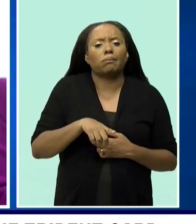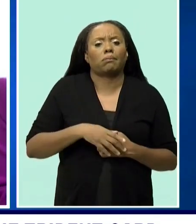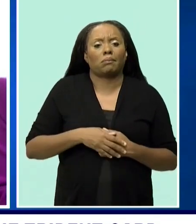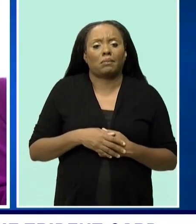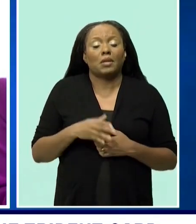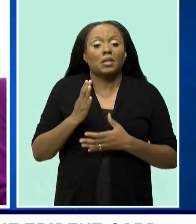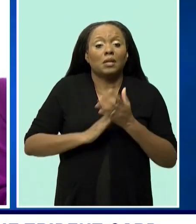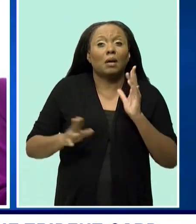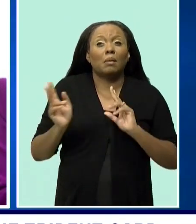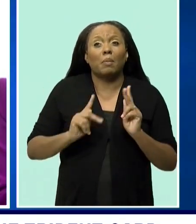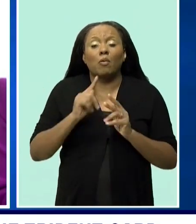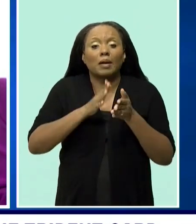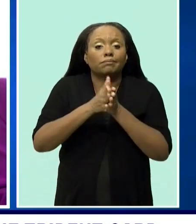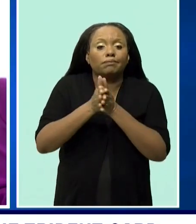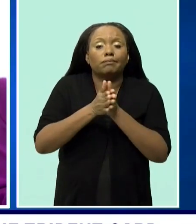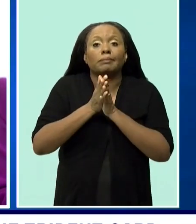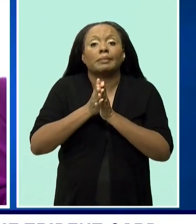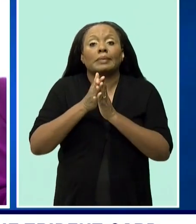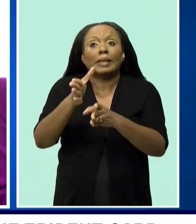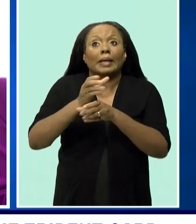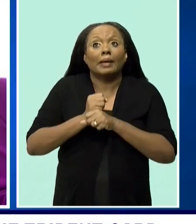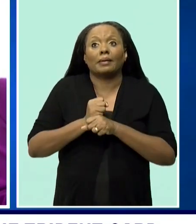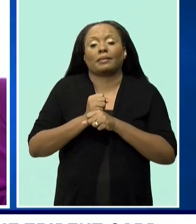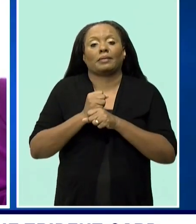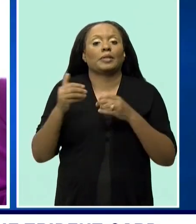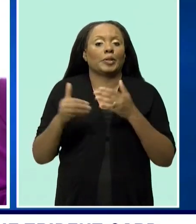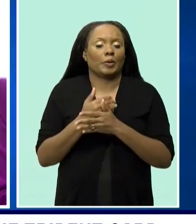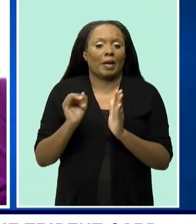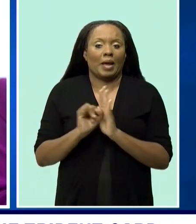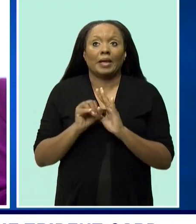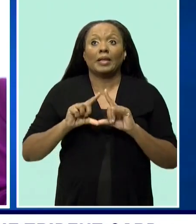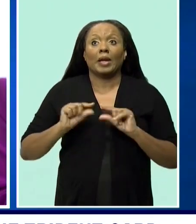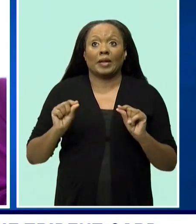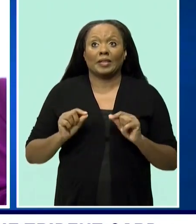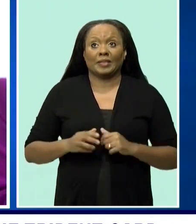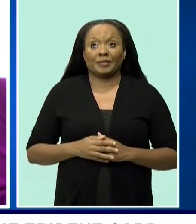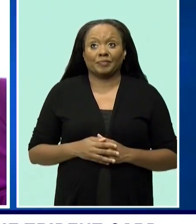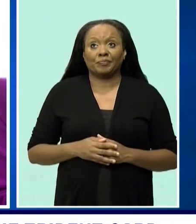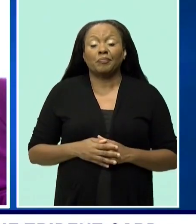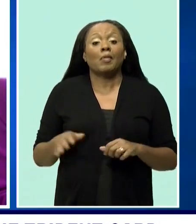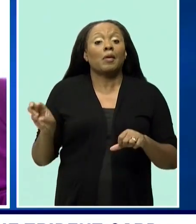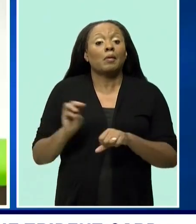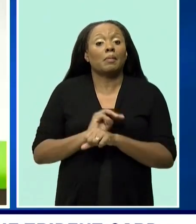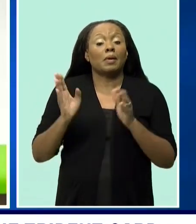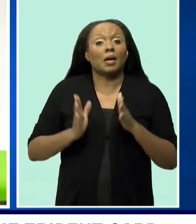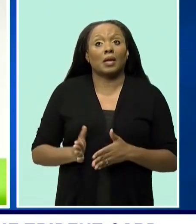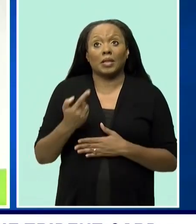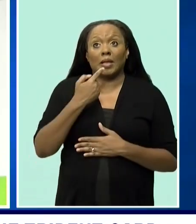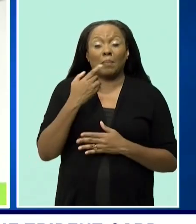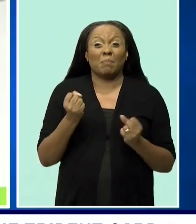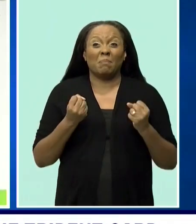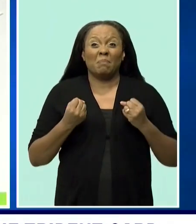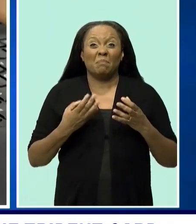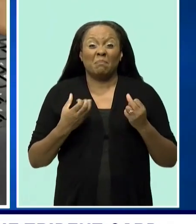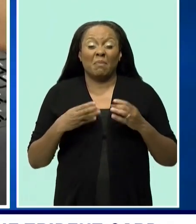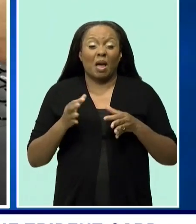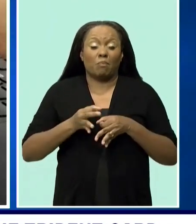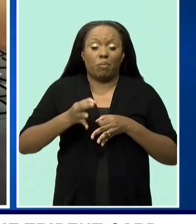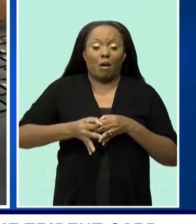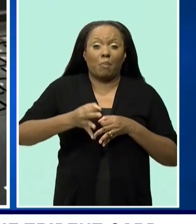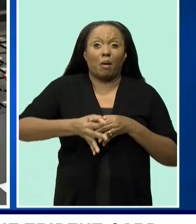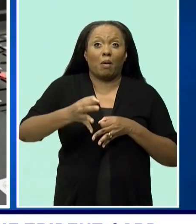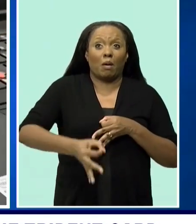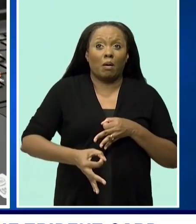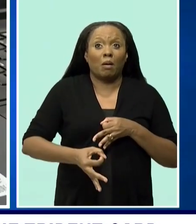were keen to be amongst the first to collect their new ID cards. Minister Ishmael adds that many of the delays have been linked